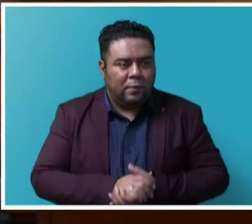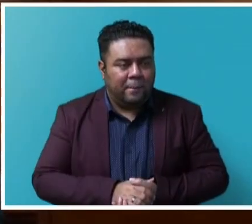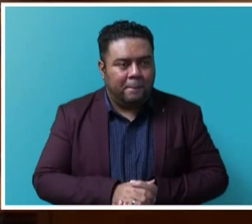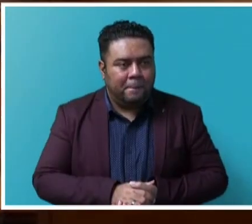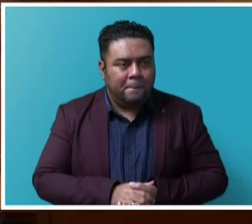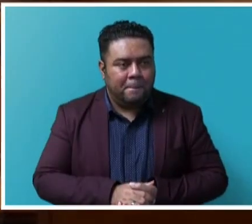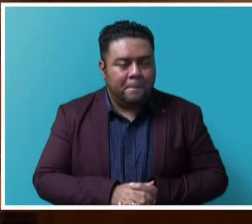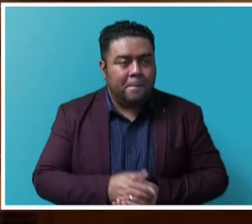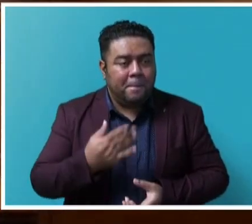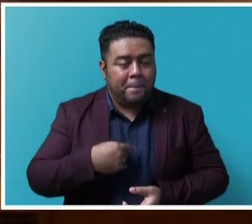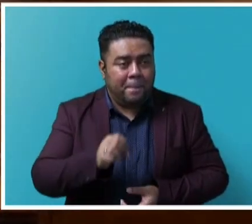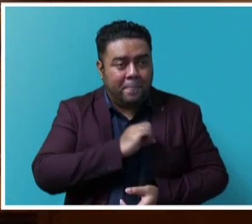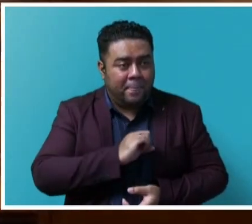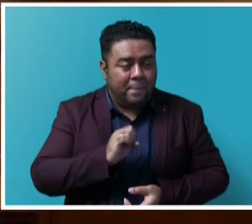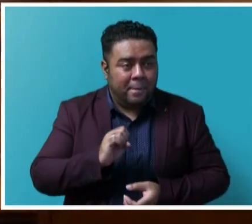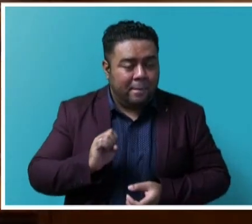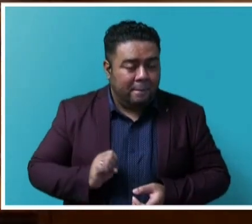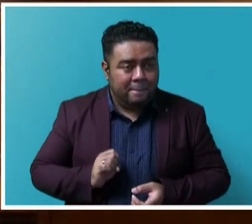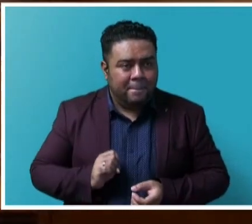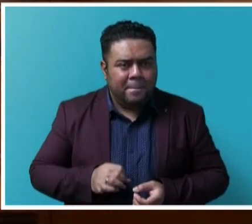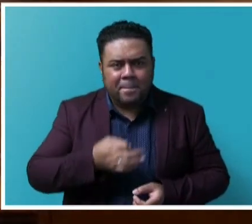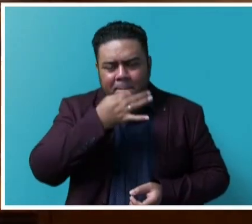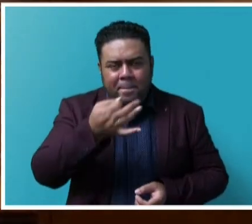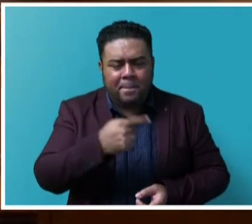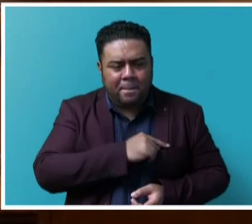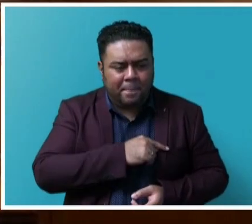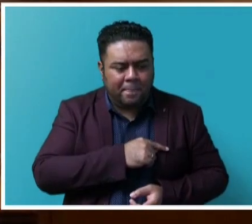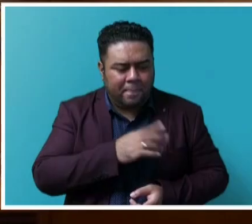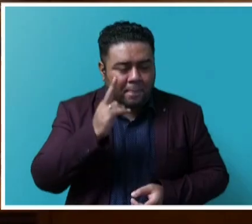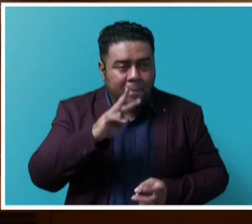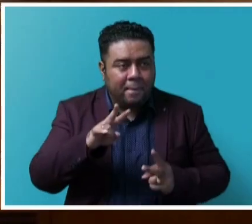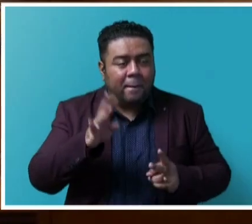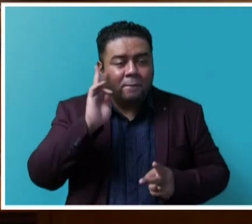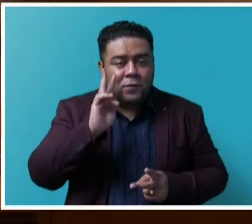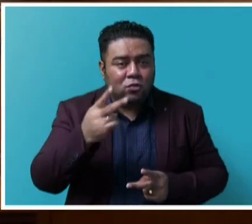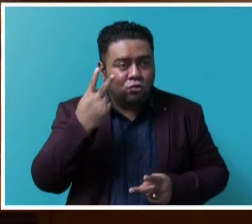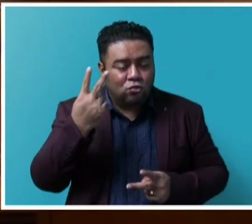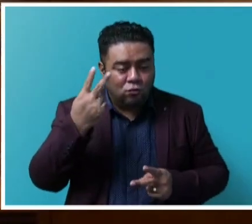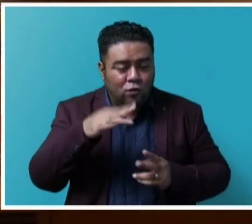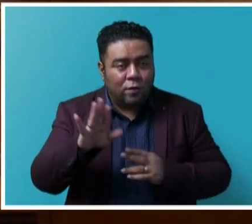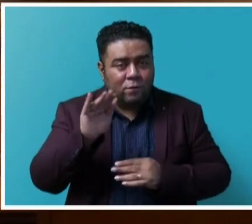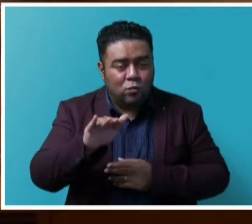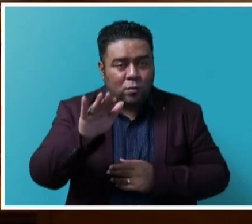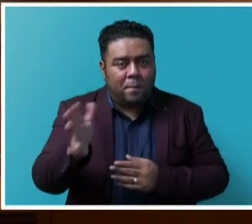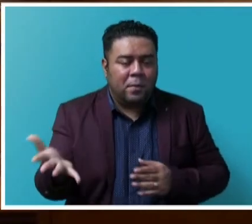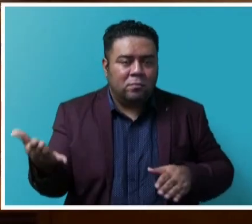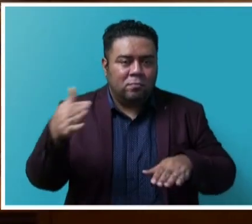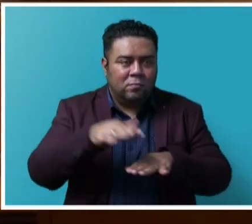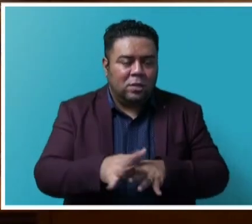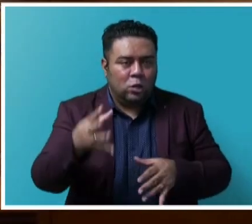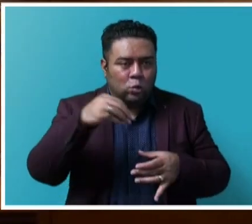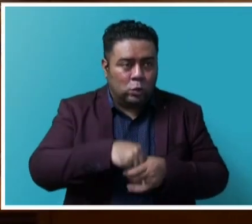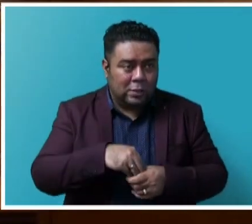His Excellency urged us to set our sights high, that our vision for the future must encompass